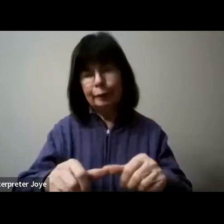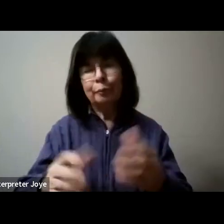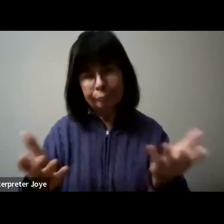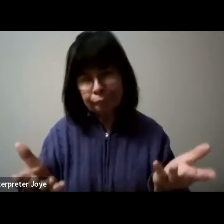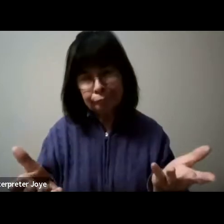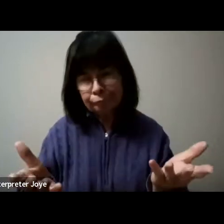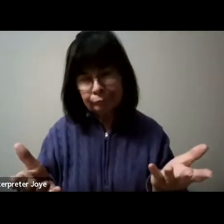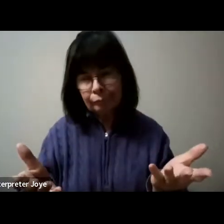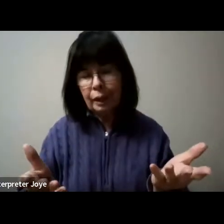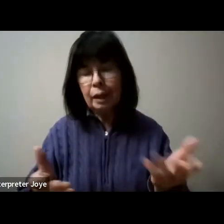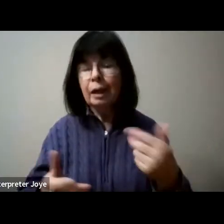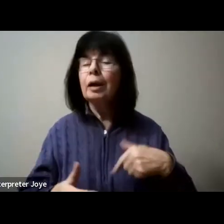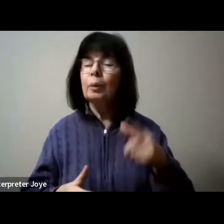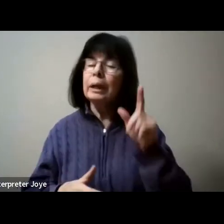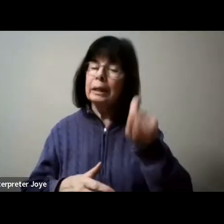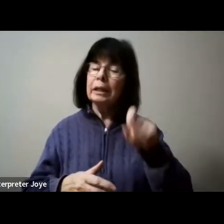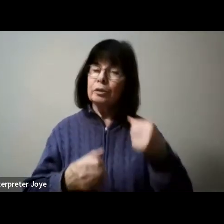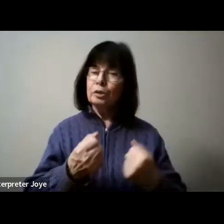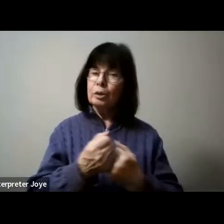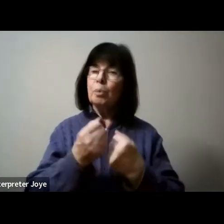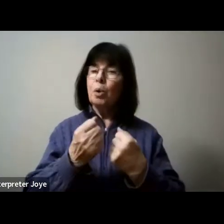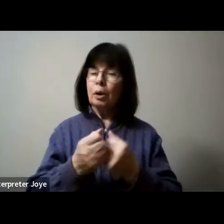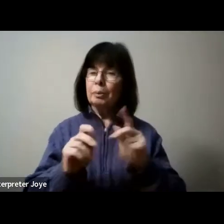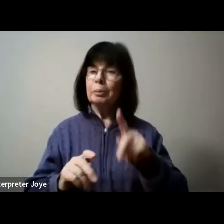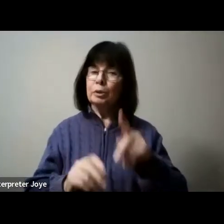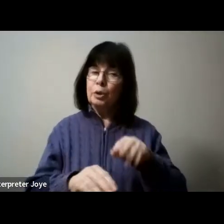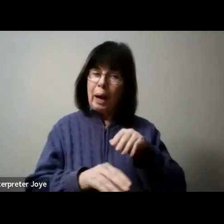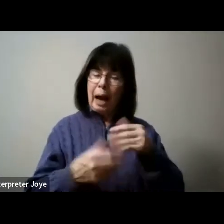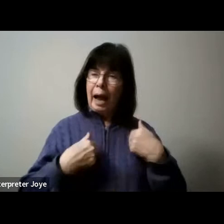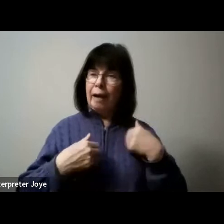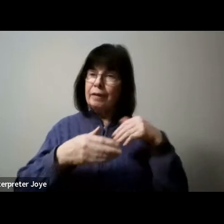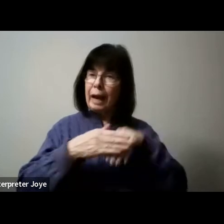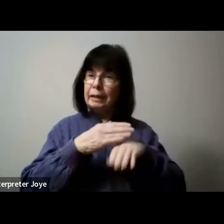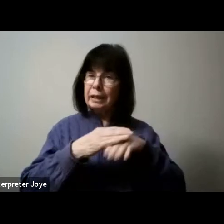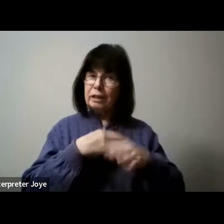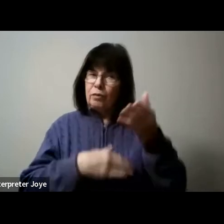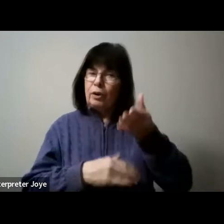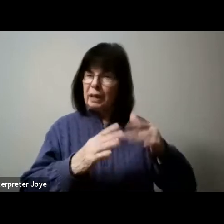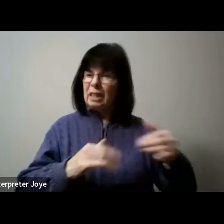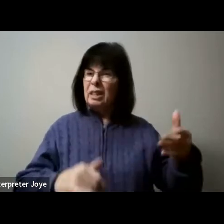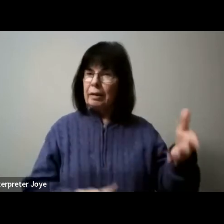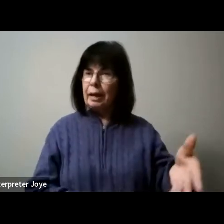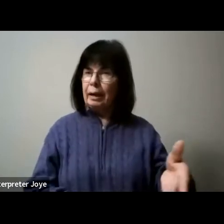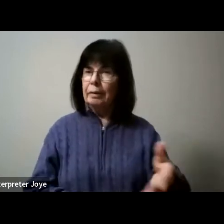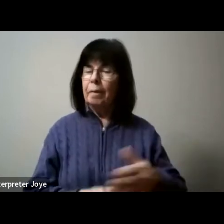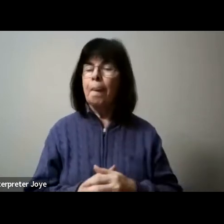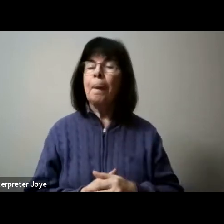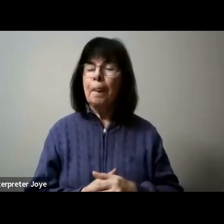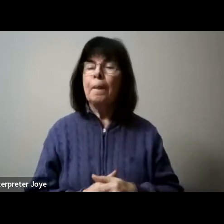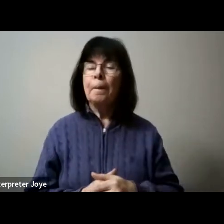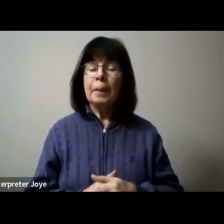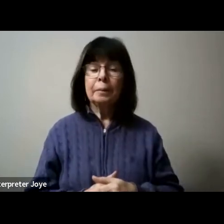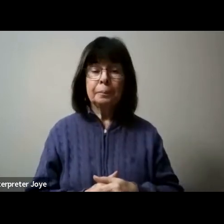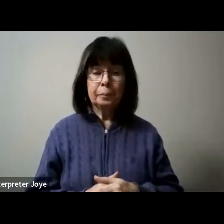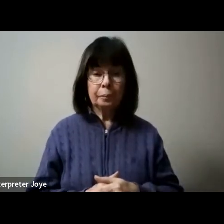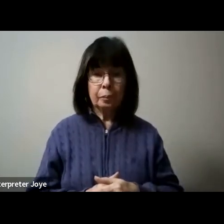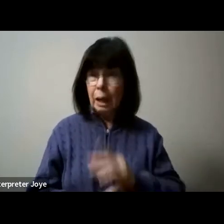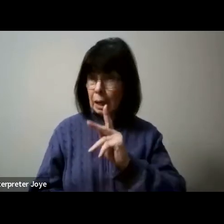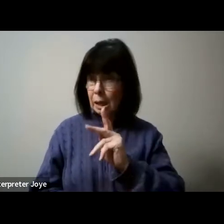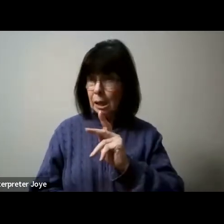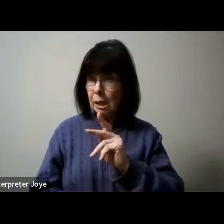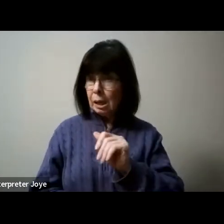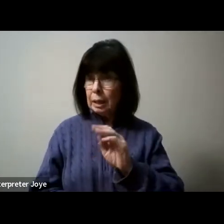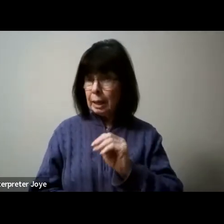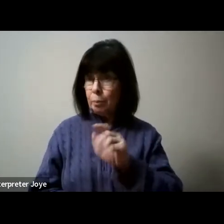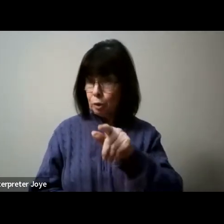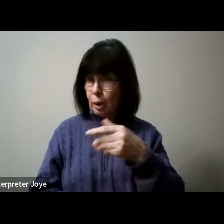need to continue to support folks to access these things, even if they might be able to have coverage. Yeah. Hey, Kimmy, you had a comment, and